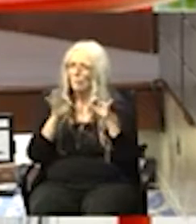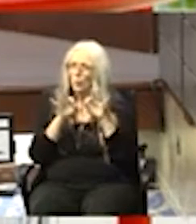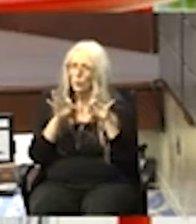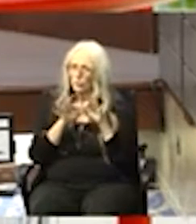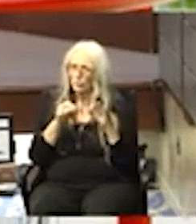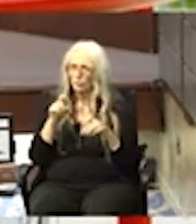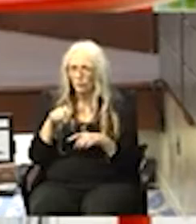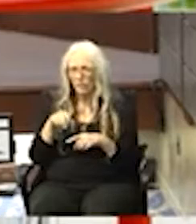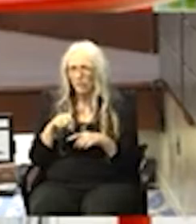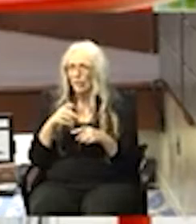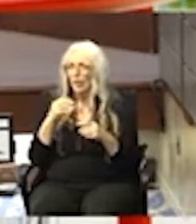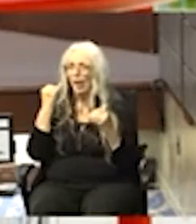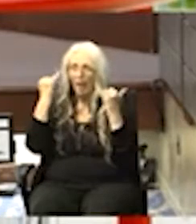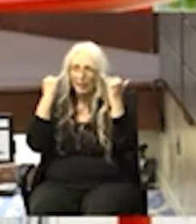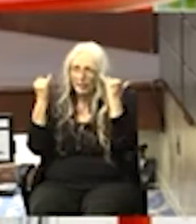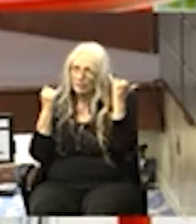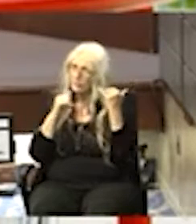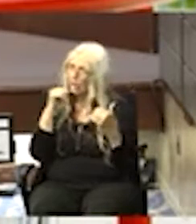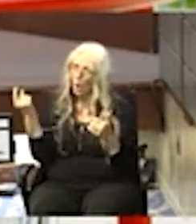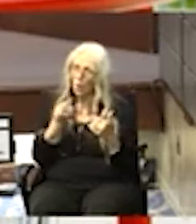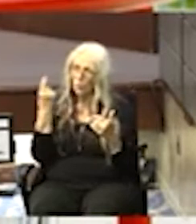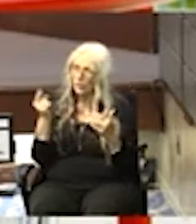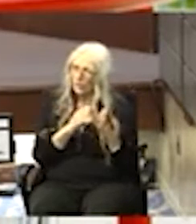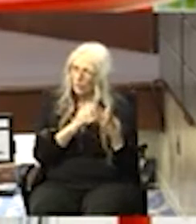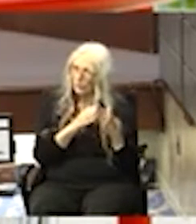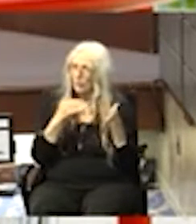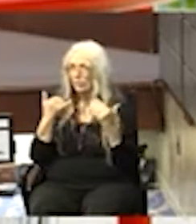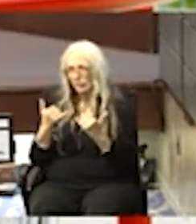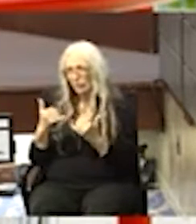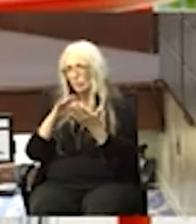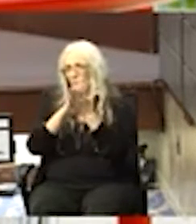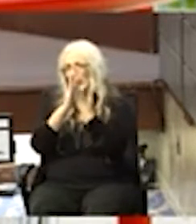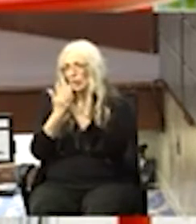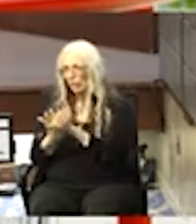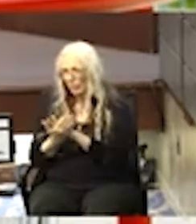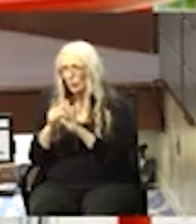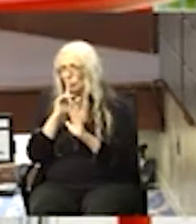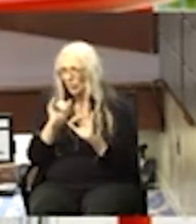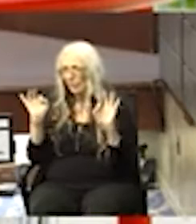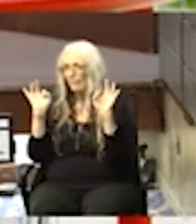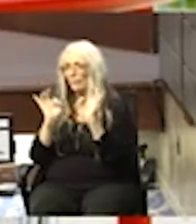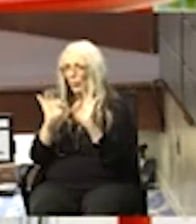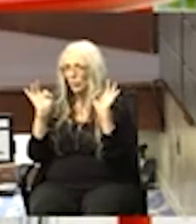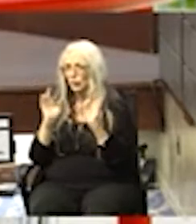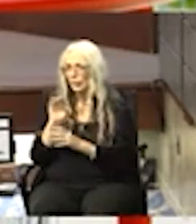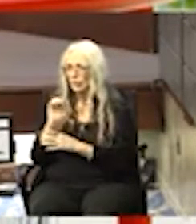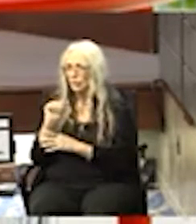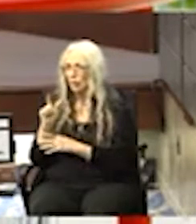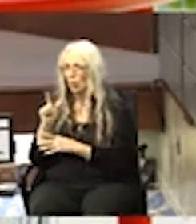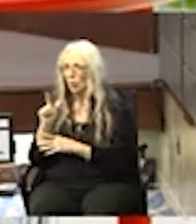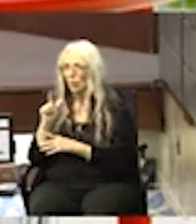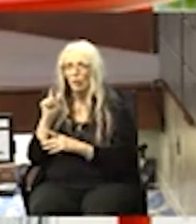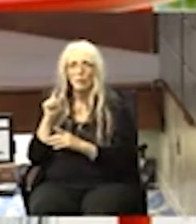was. The idea that not only just the community, but that this could become a significant regional destination,